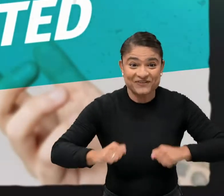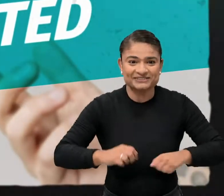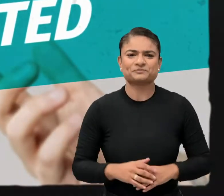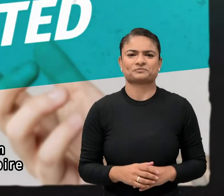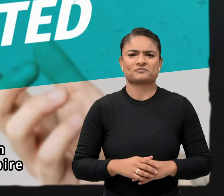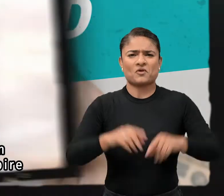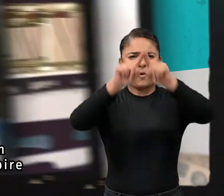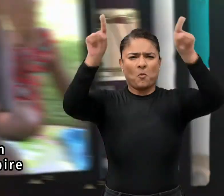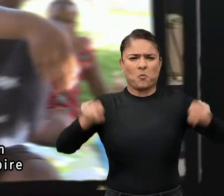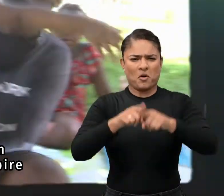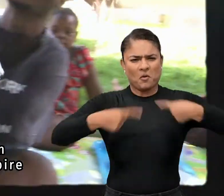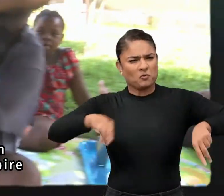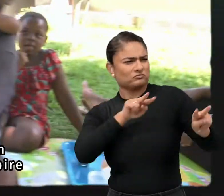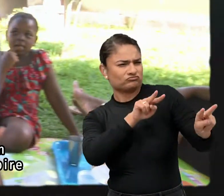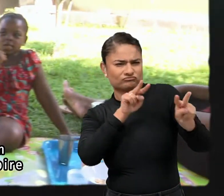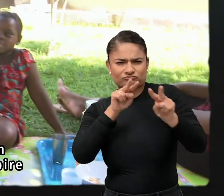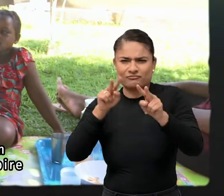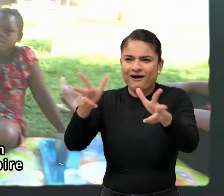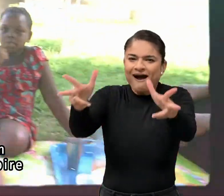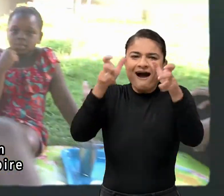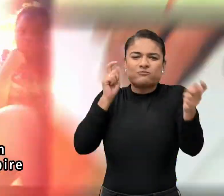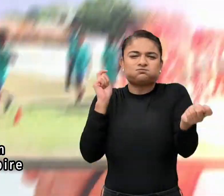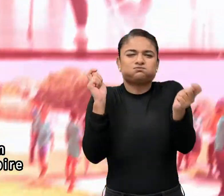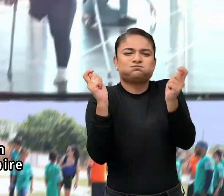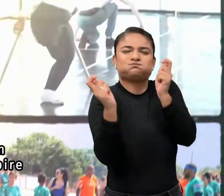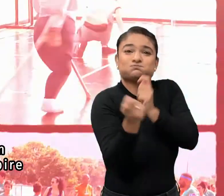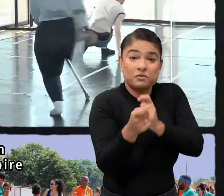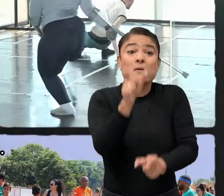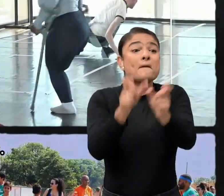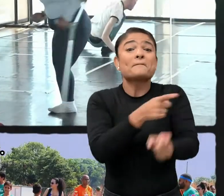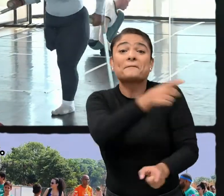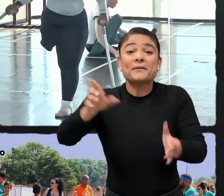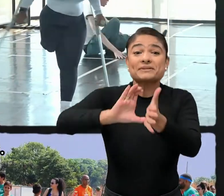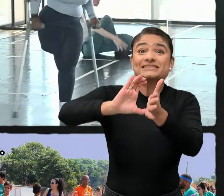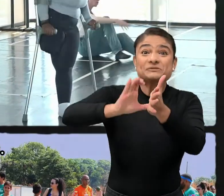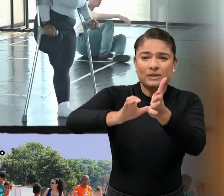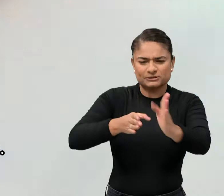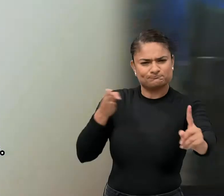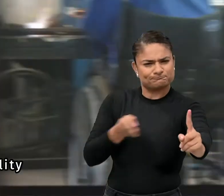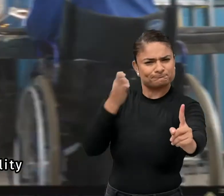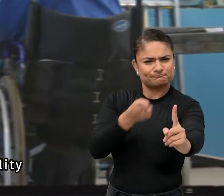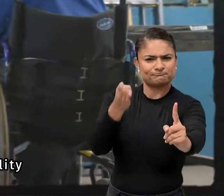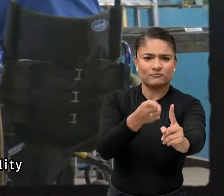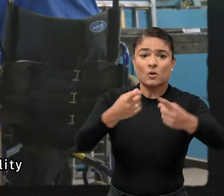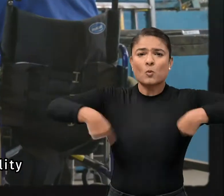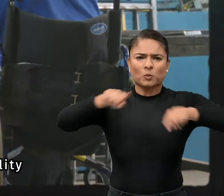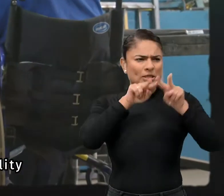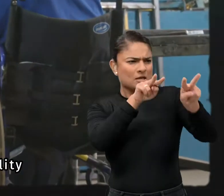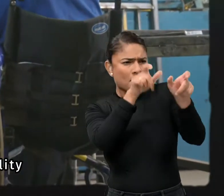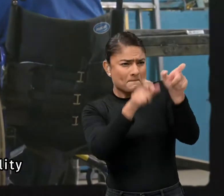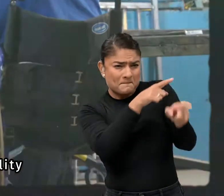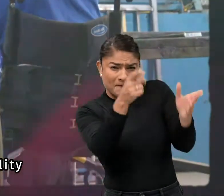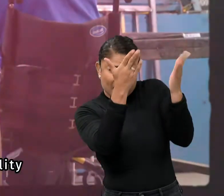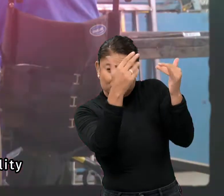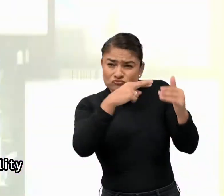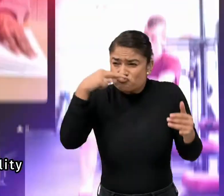Activated, your window into how we can change the way in which we aspire for persons with disabilities, how we change our